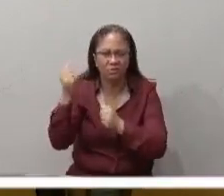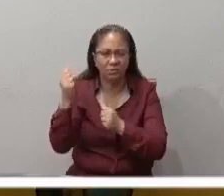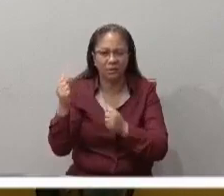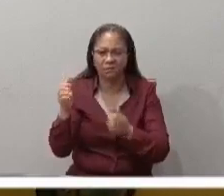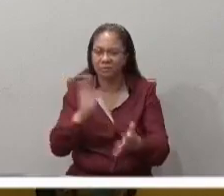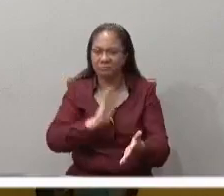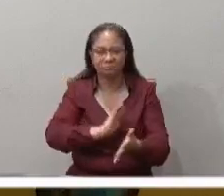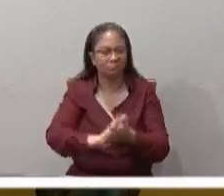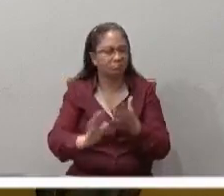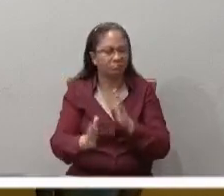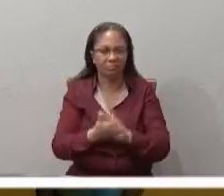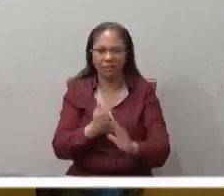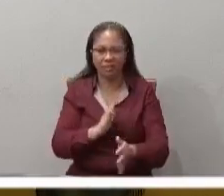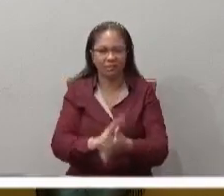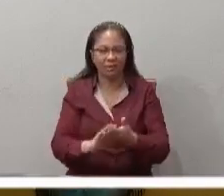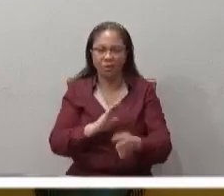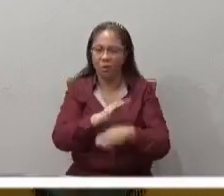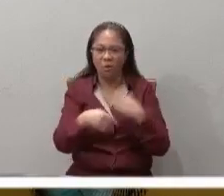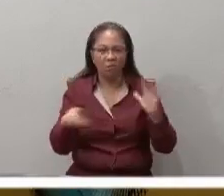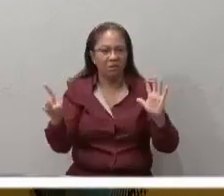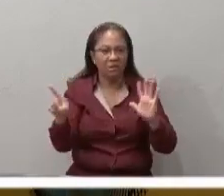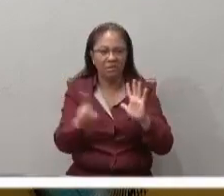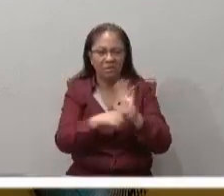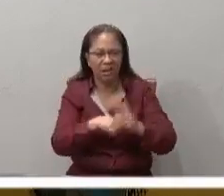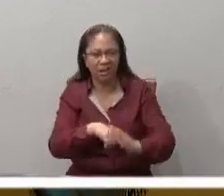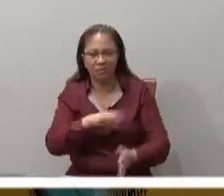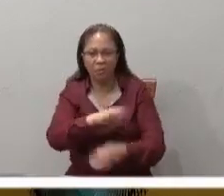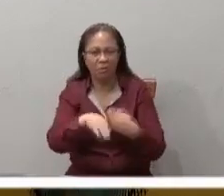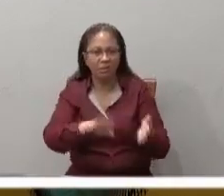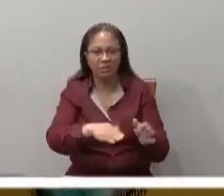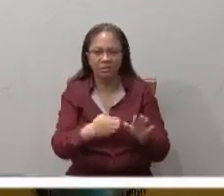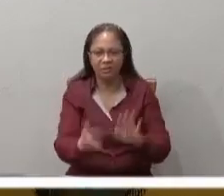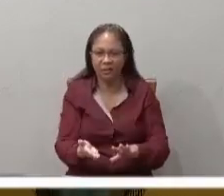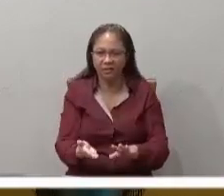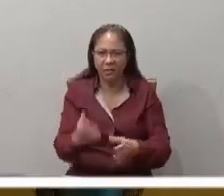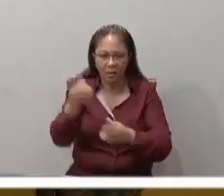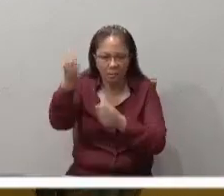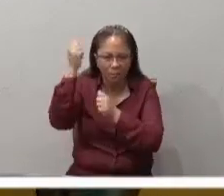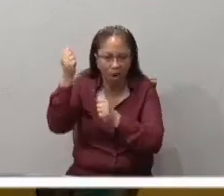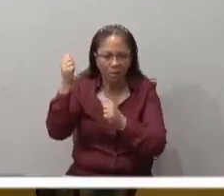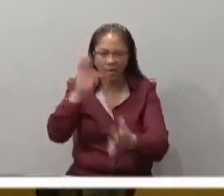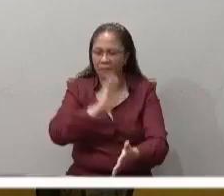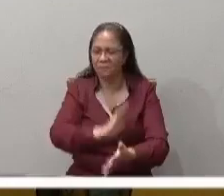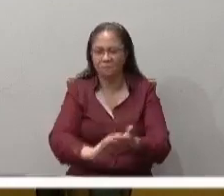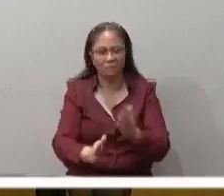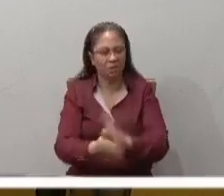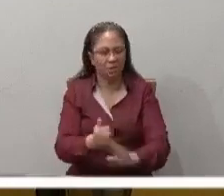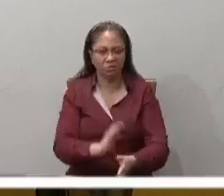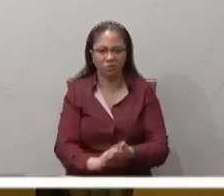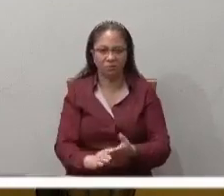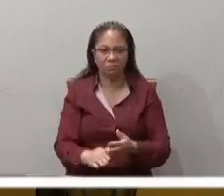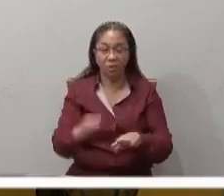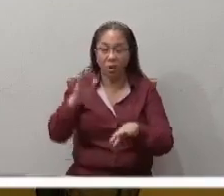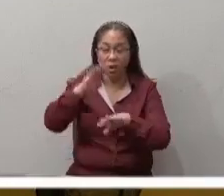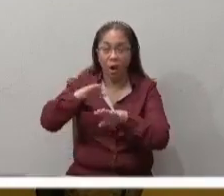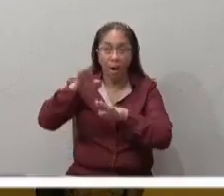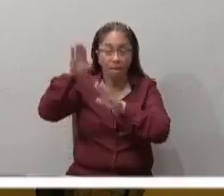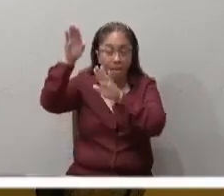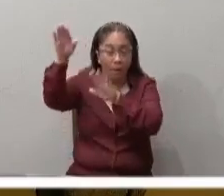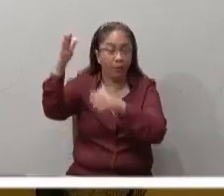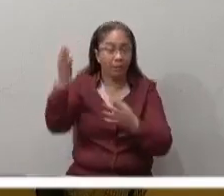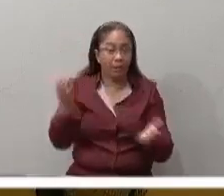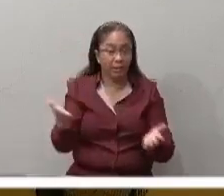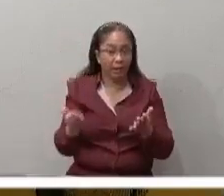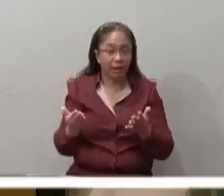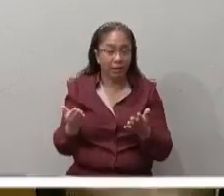and destruction and negativity, where is your power? Because on this mountain, God puts death